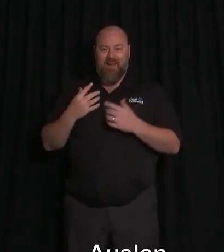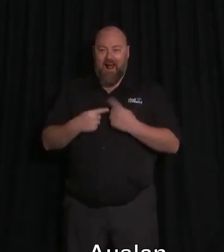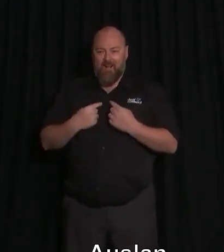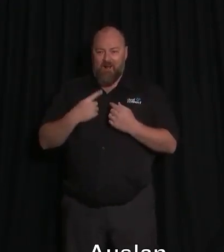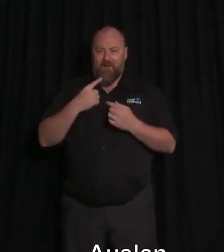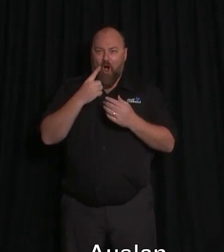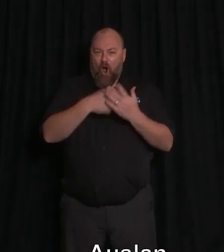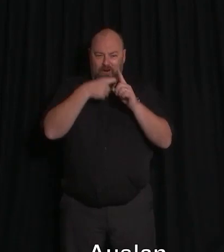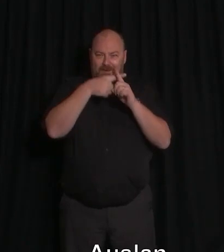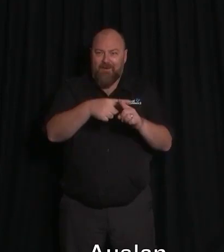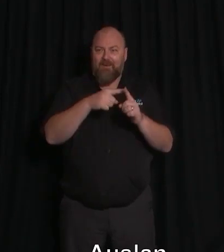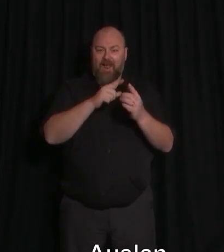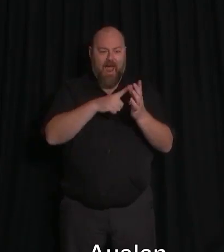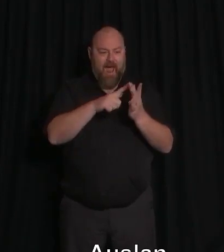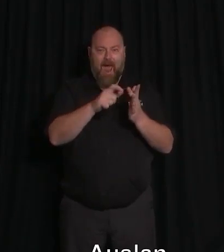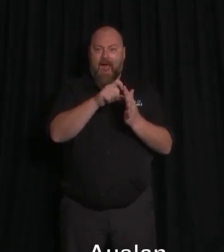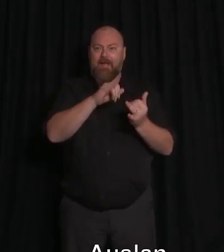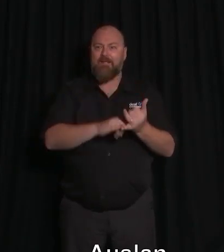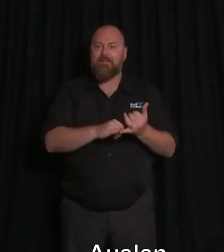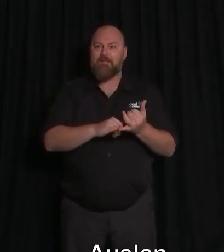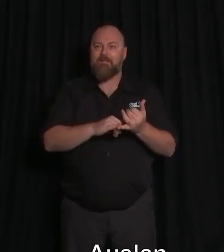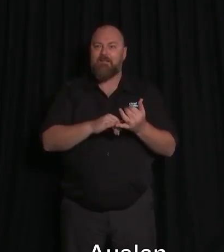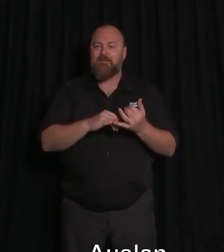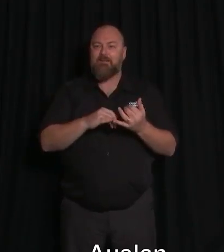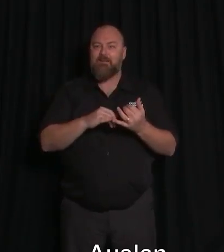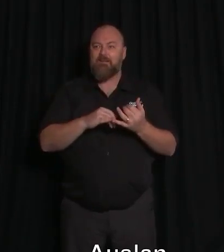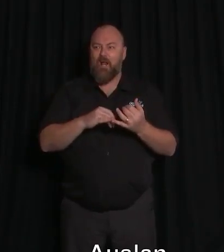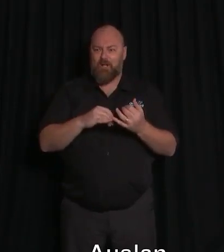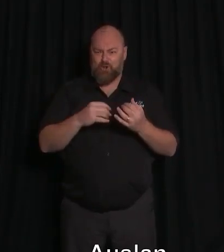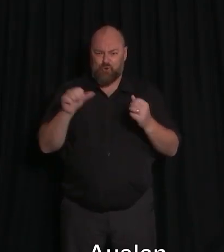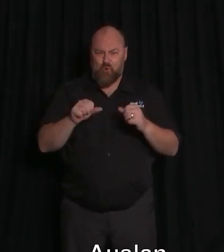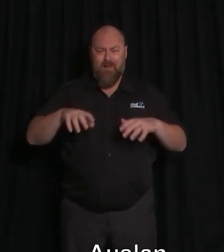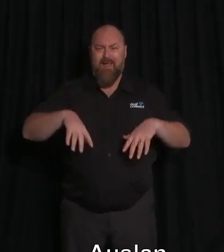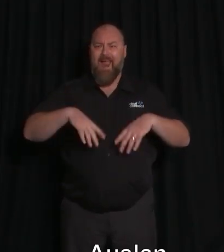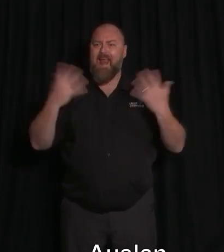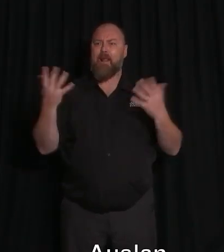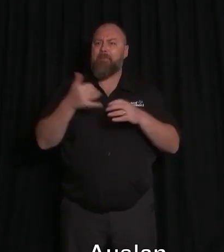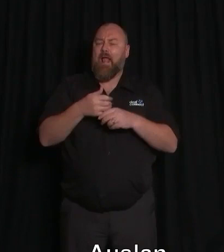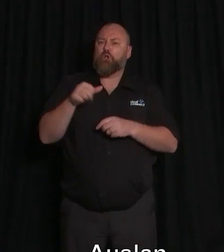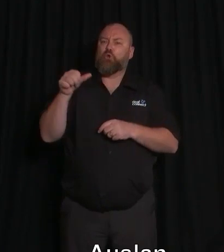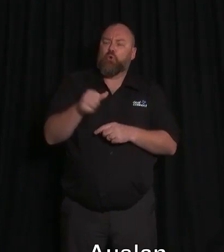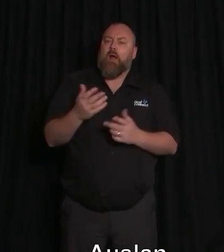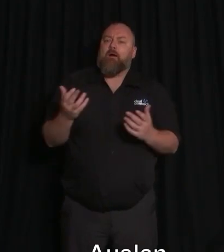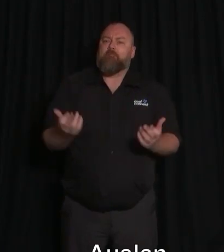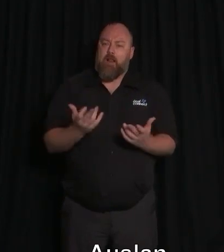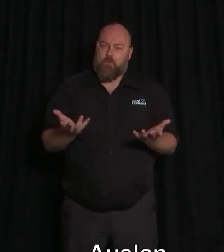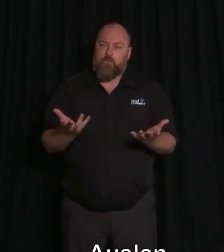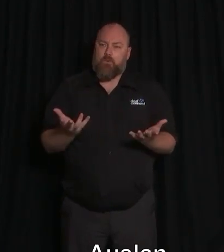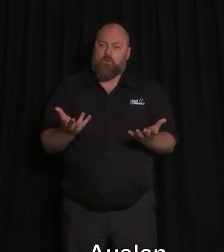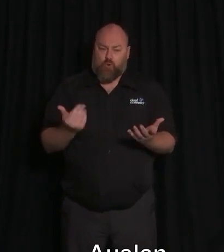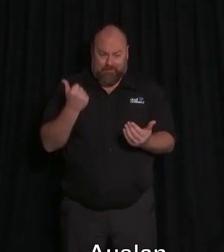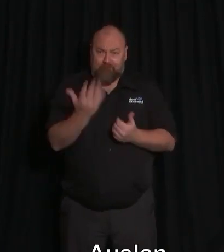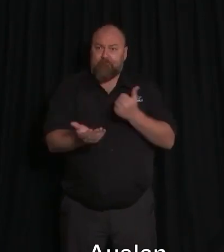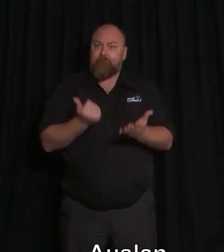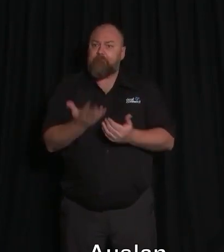for everything. There should be accessible treatment when medications are available. They should be made accessible to for